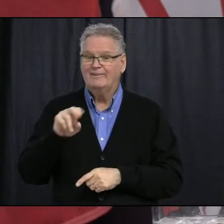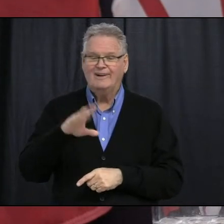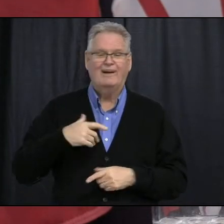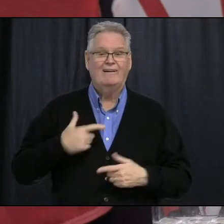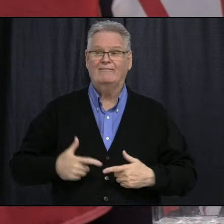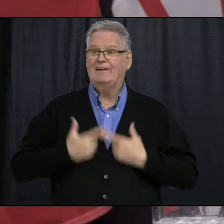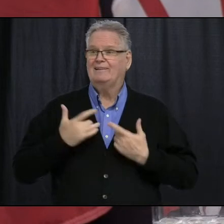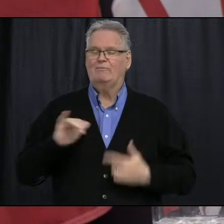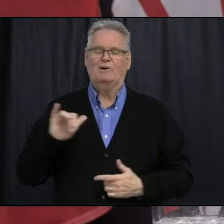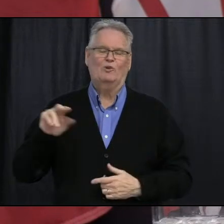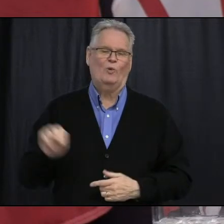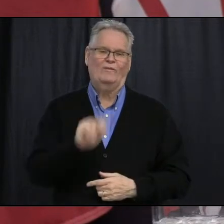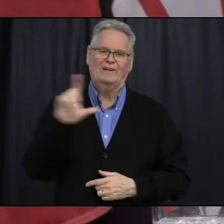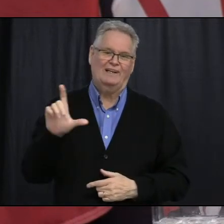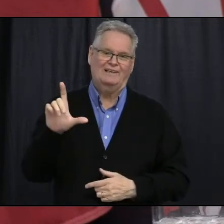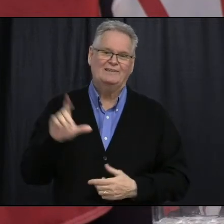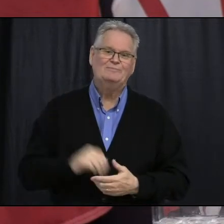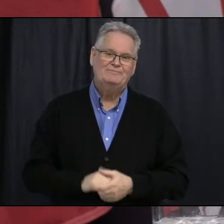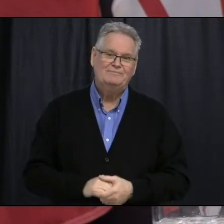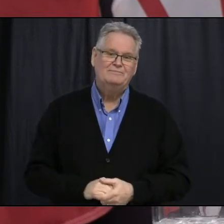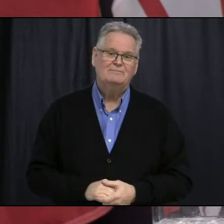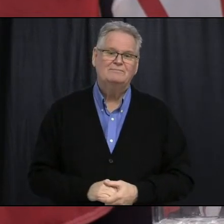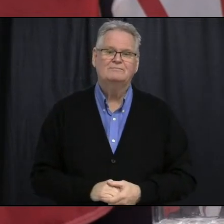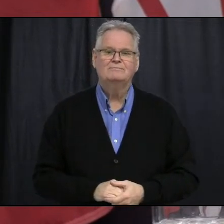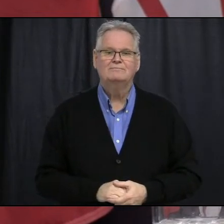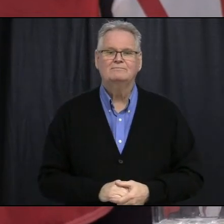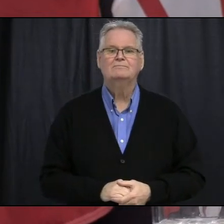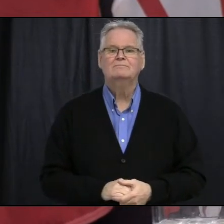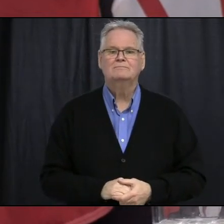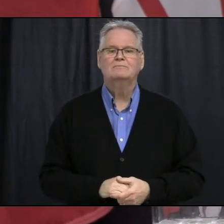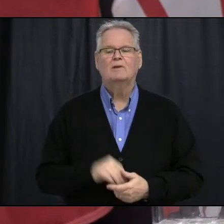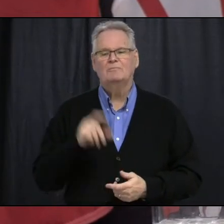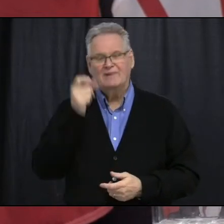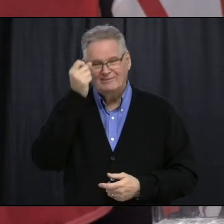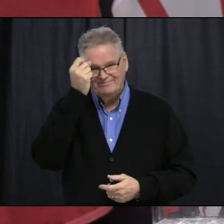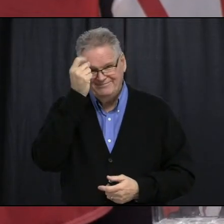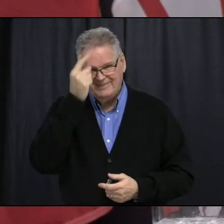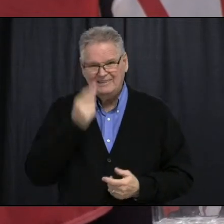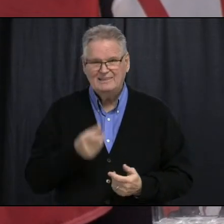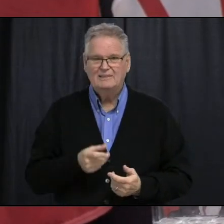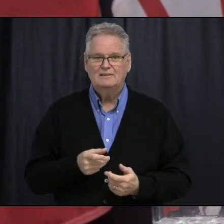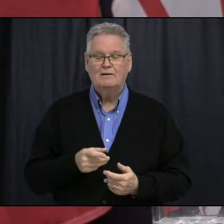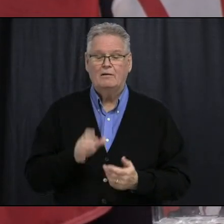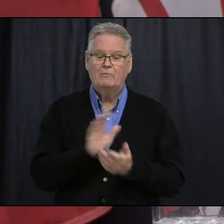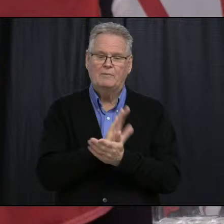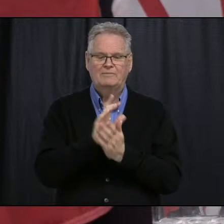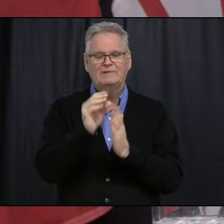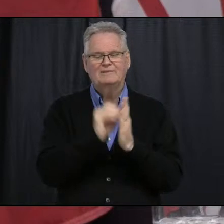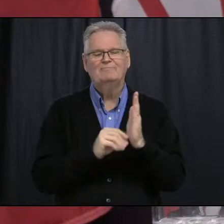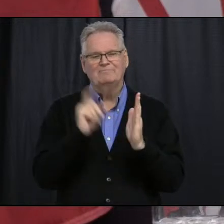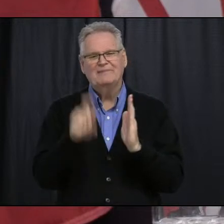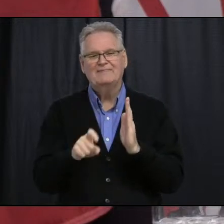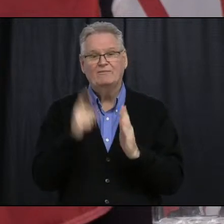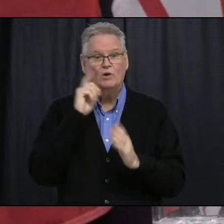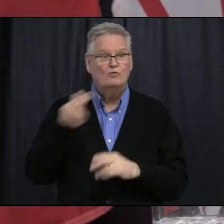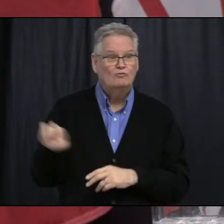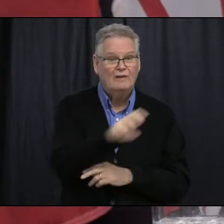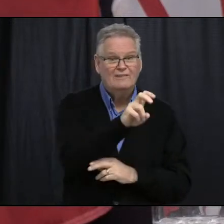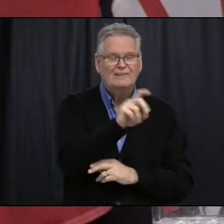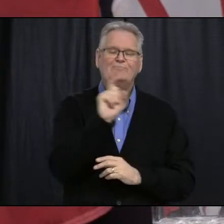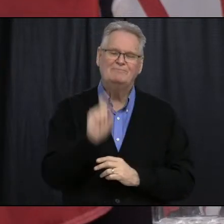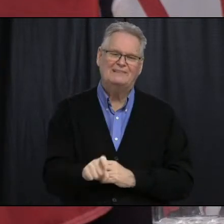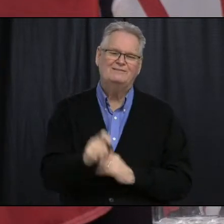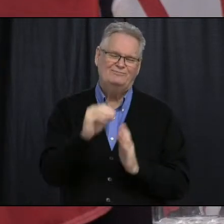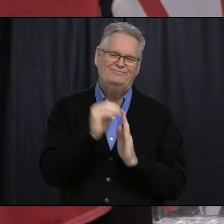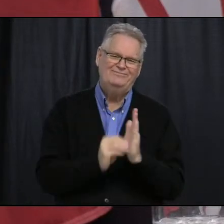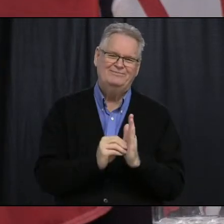to fill in a travel form, but not necessarily apply for an exemption. The other difference between this year and